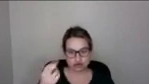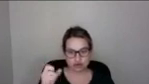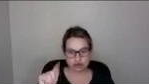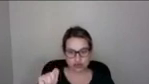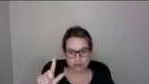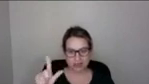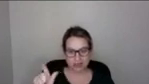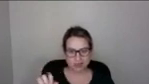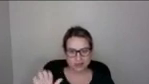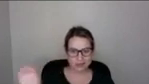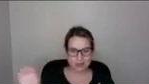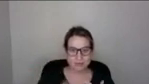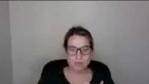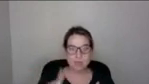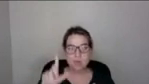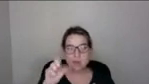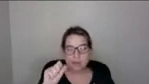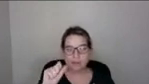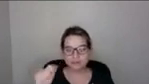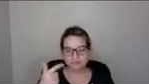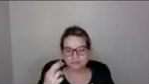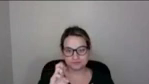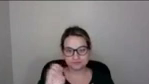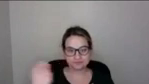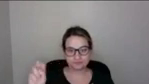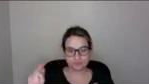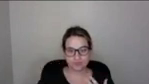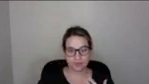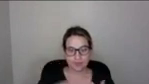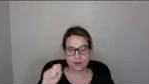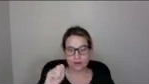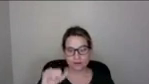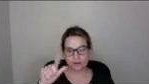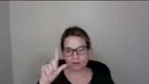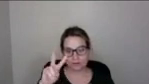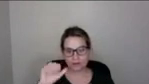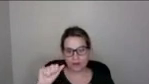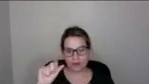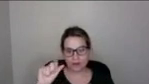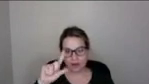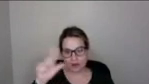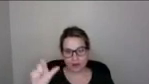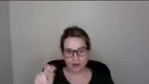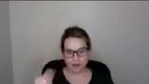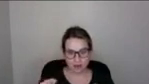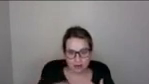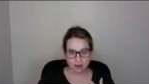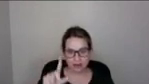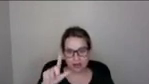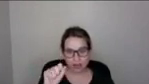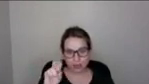Chandley, Lisa Green, Sylvia Allen, Louise